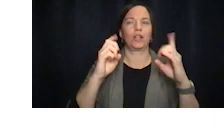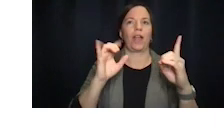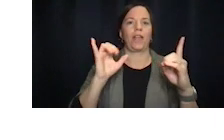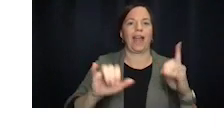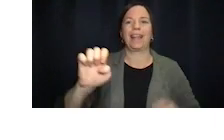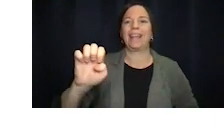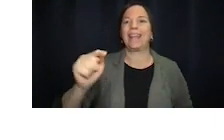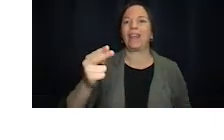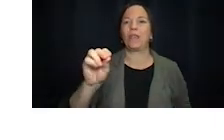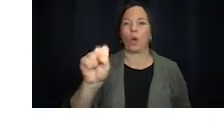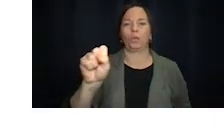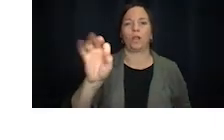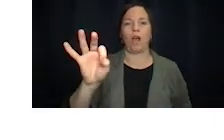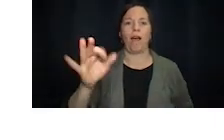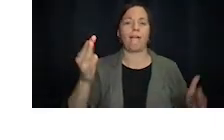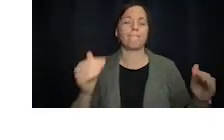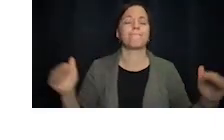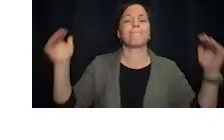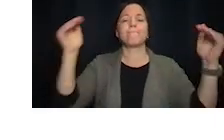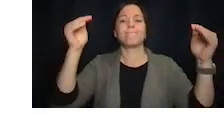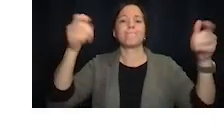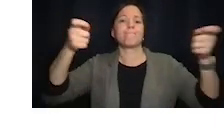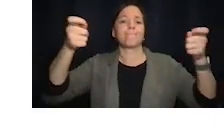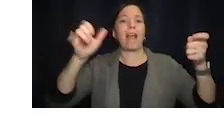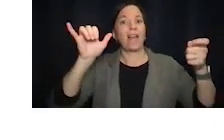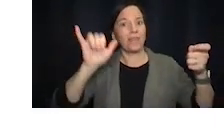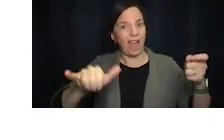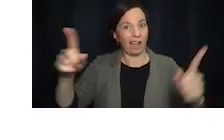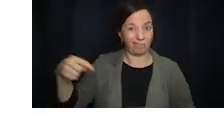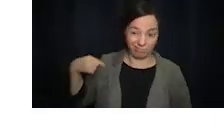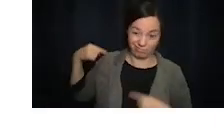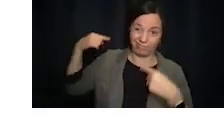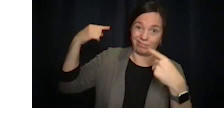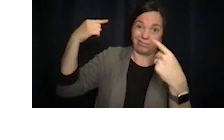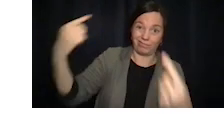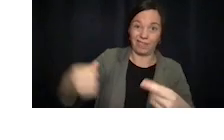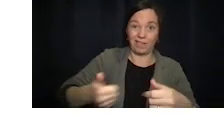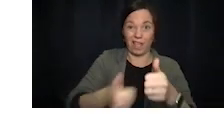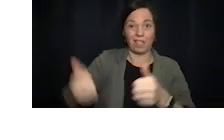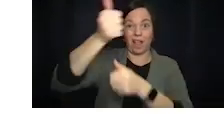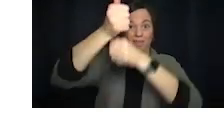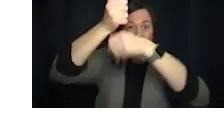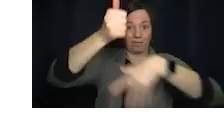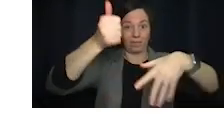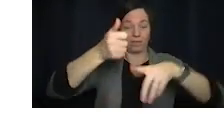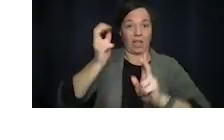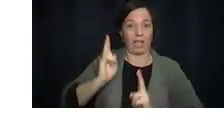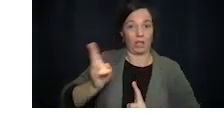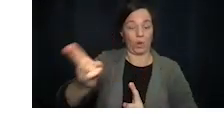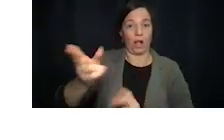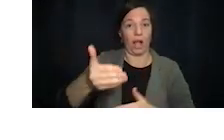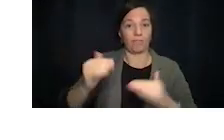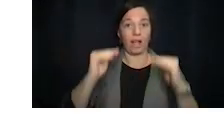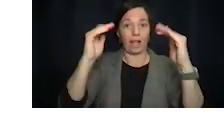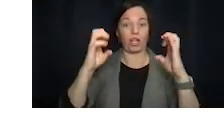ethos of elitism, right? That has been the ethos of higher education historically, right? That higher education was